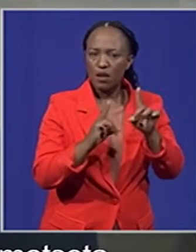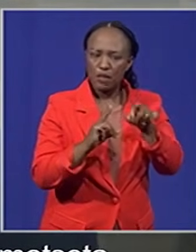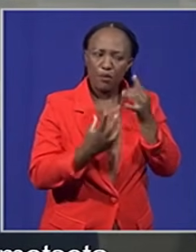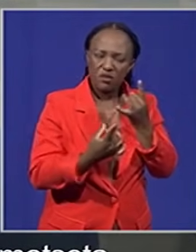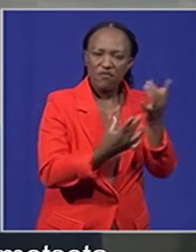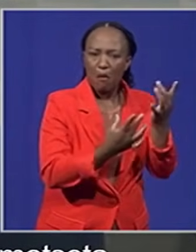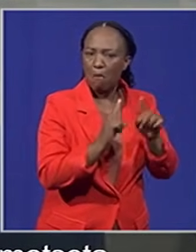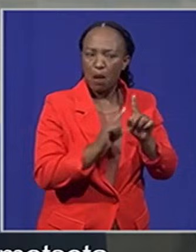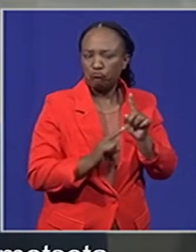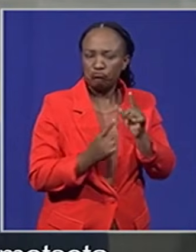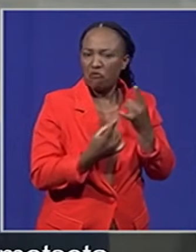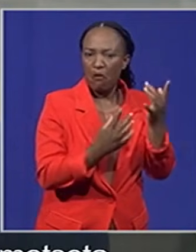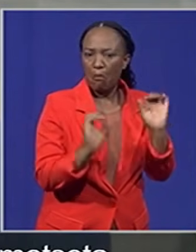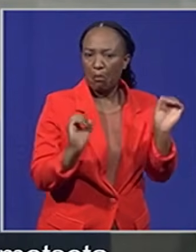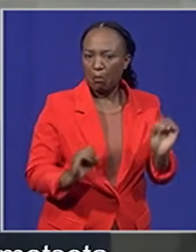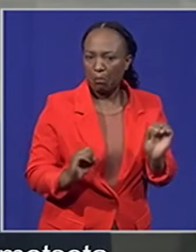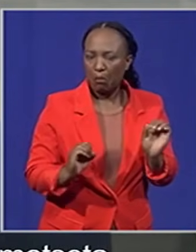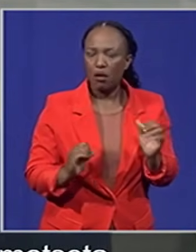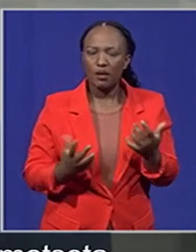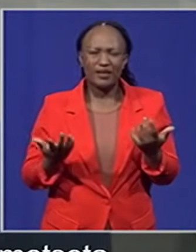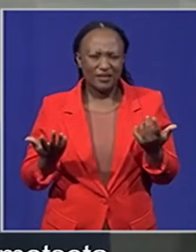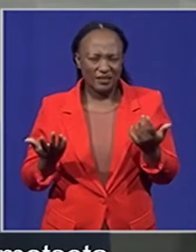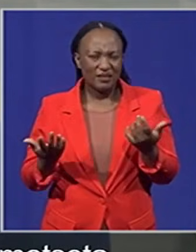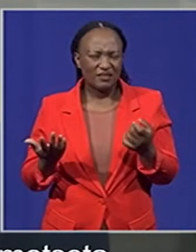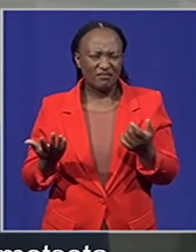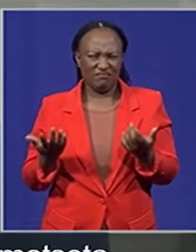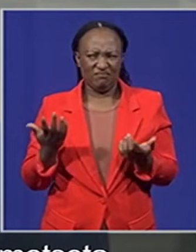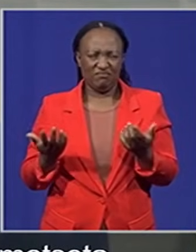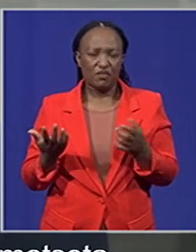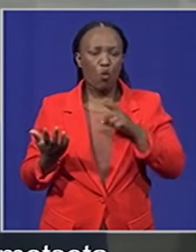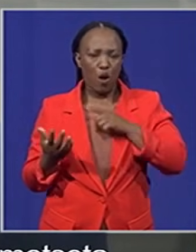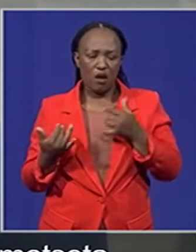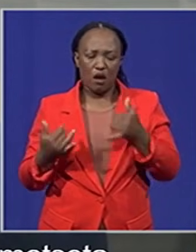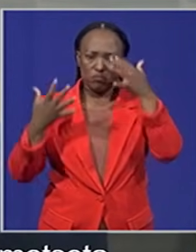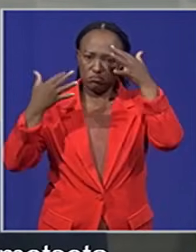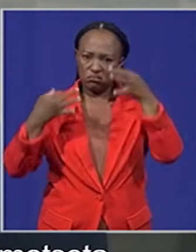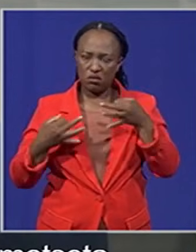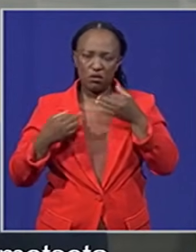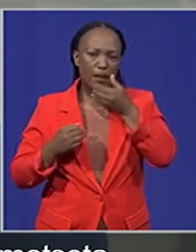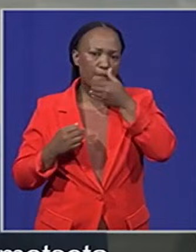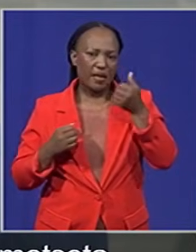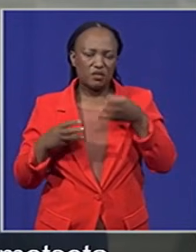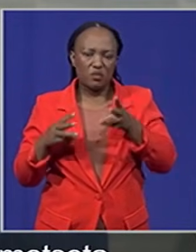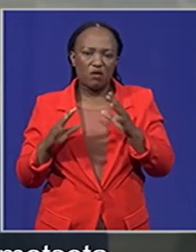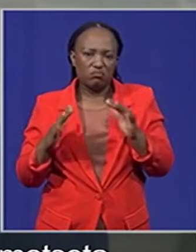diplomatic protocol. So cumulatively, all of these things have come to where we are now, and we think that the best way